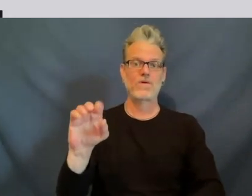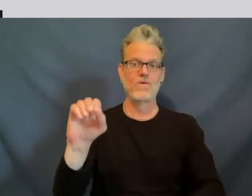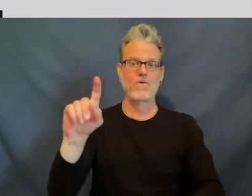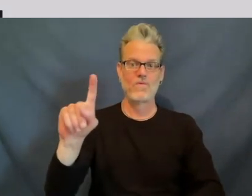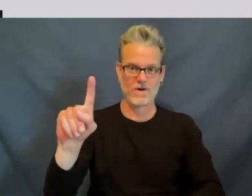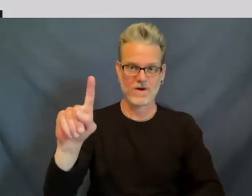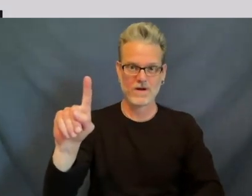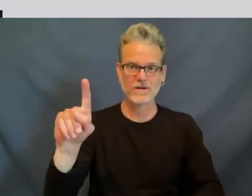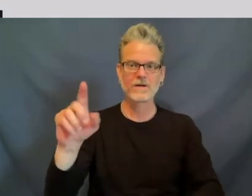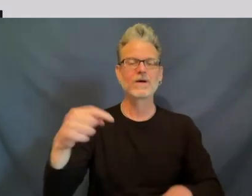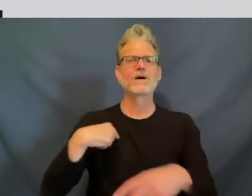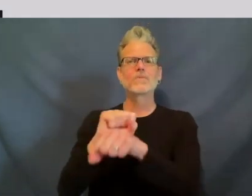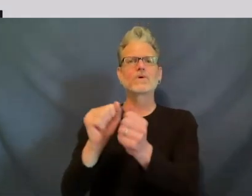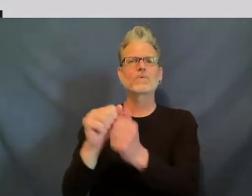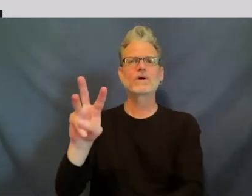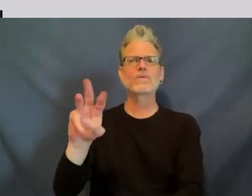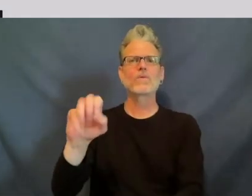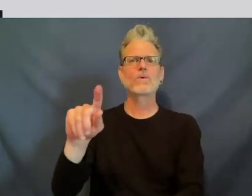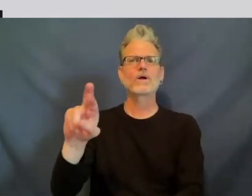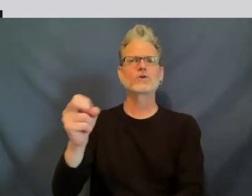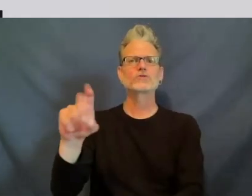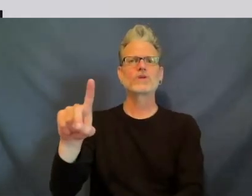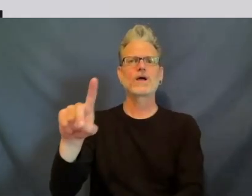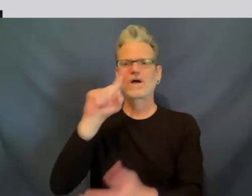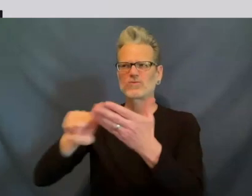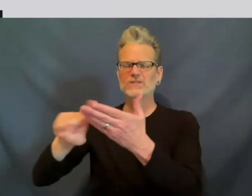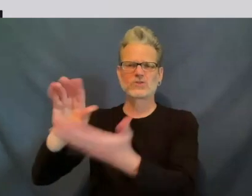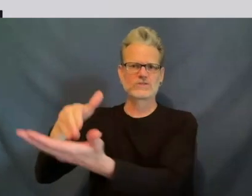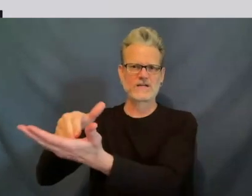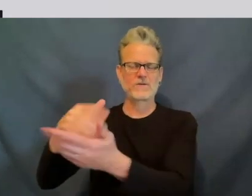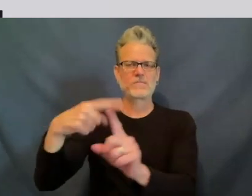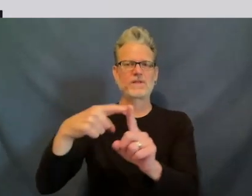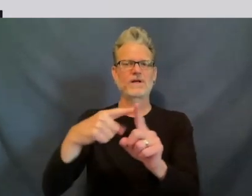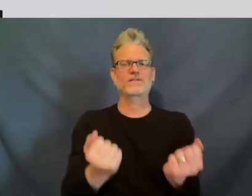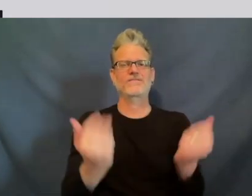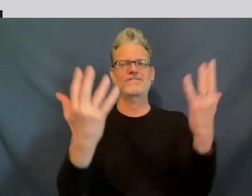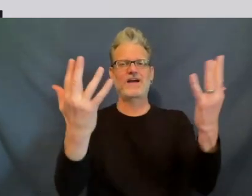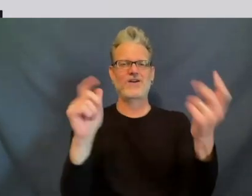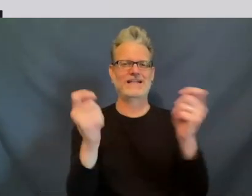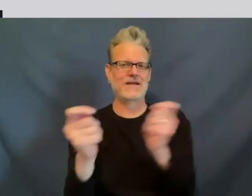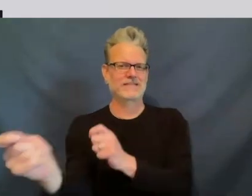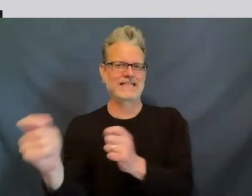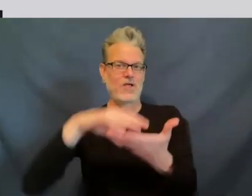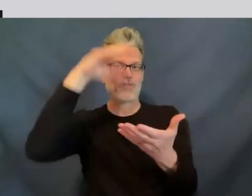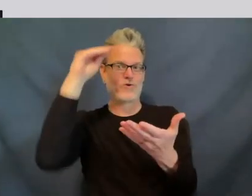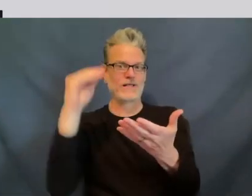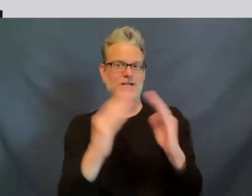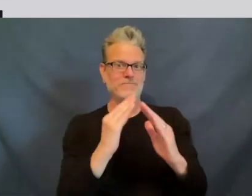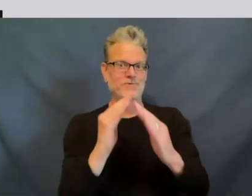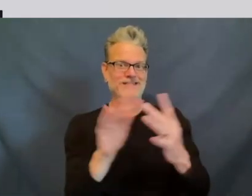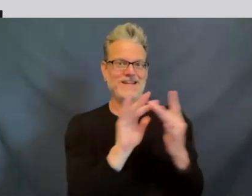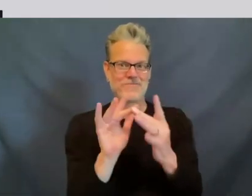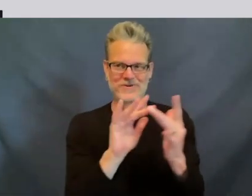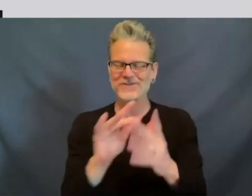the Watershed Research and Training Center and the Fire Adapted Communities Learning Network. Our organizations are excited